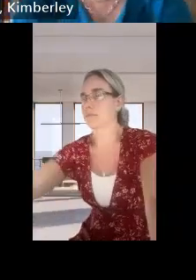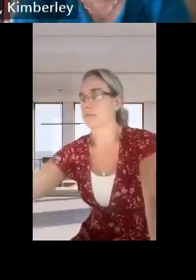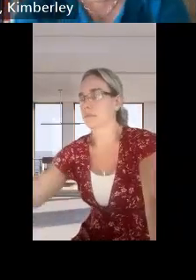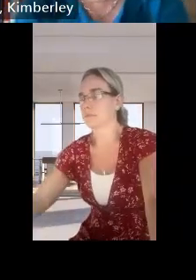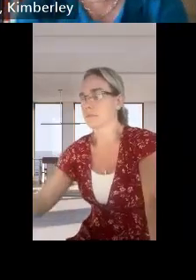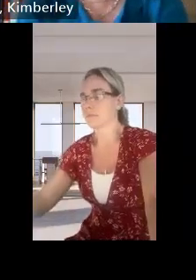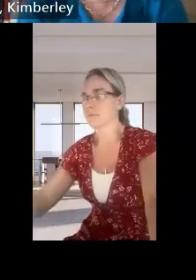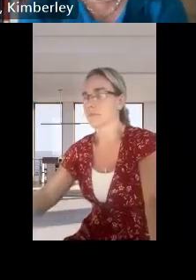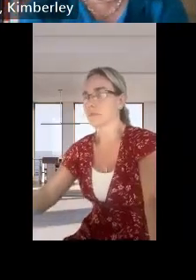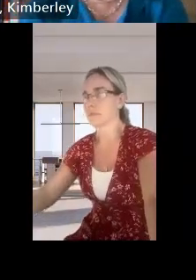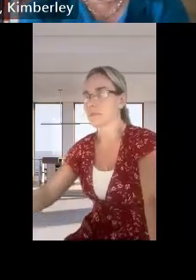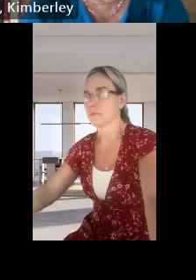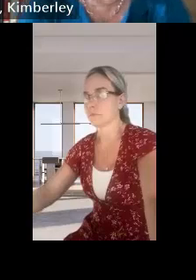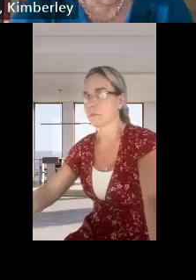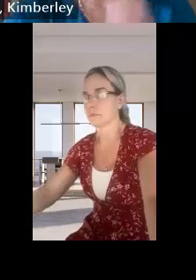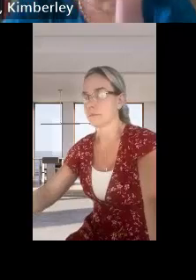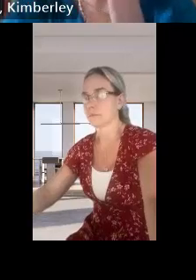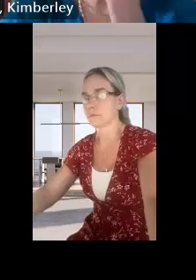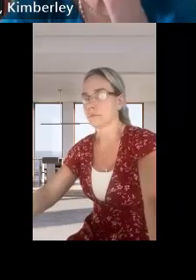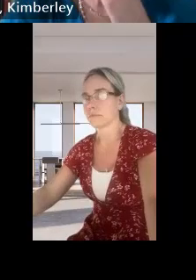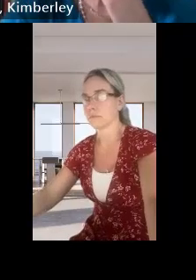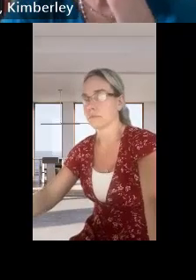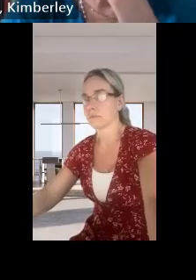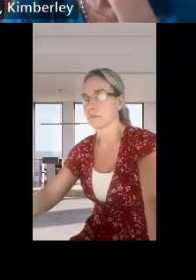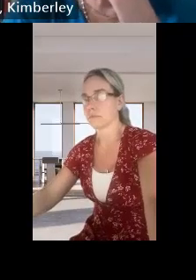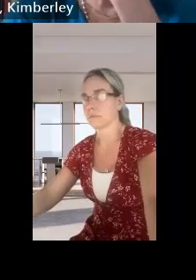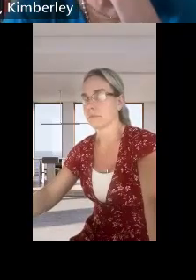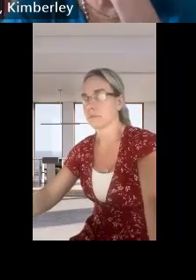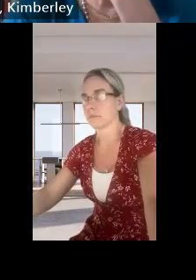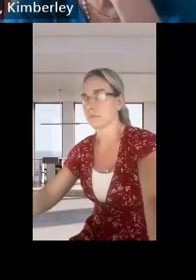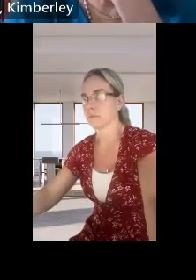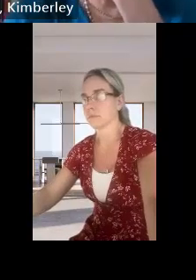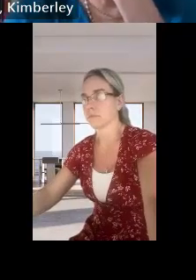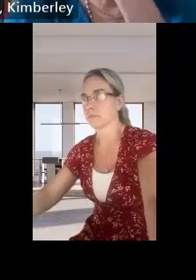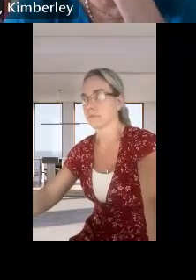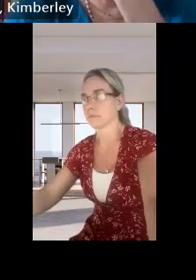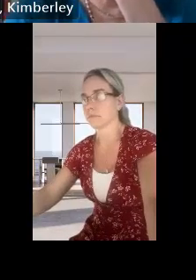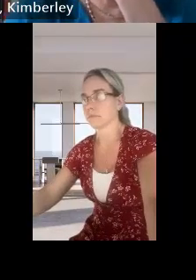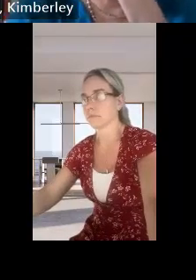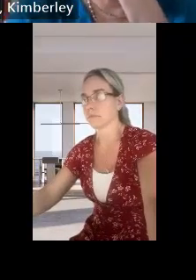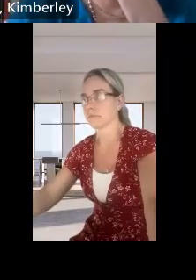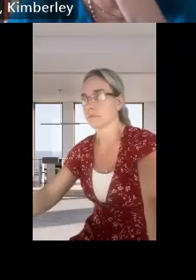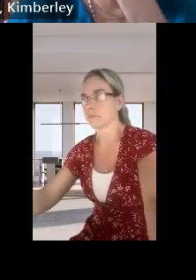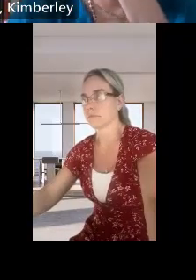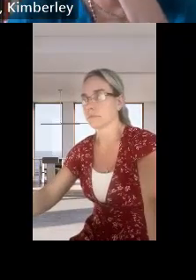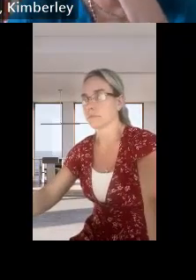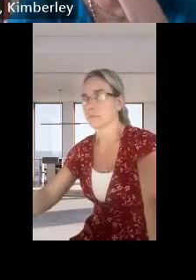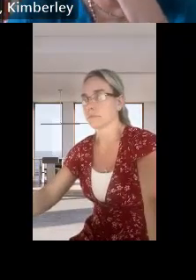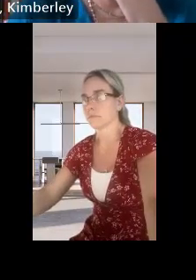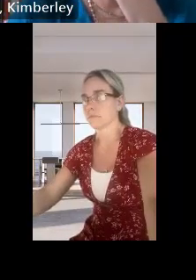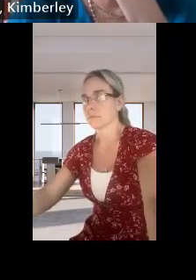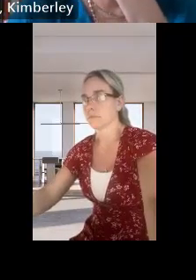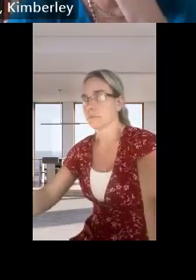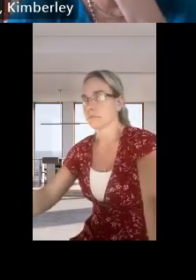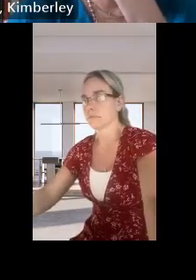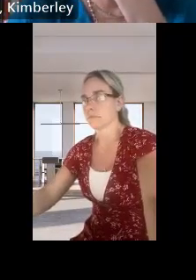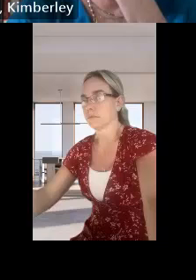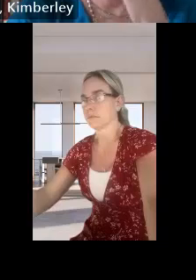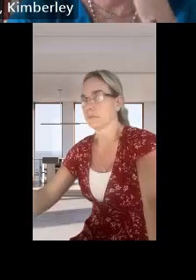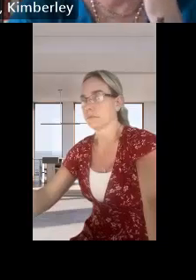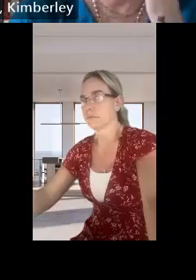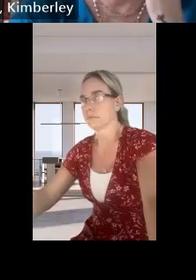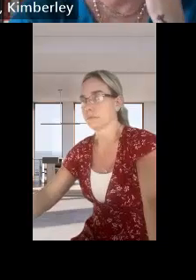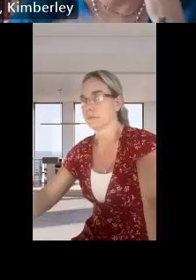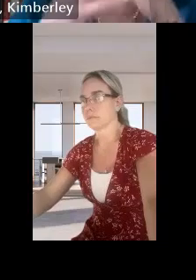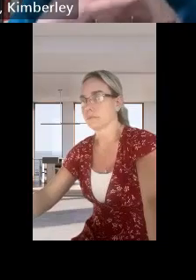And so even though the EDC revenue is within the revenue in totality, we have to back it out. We can,